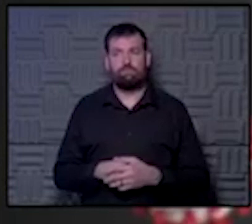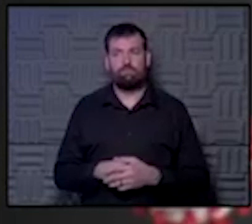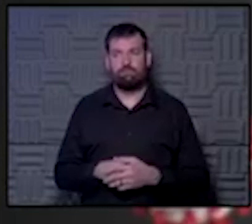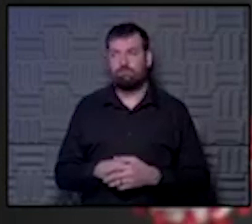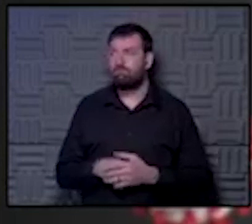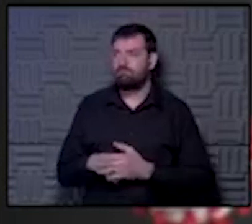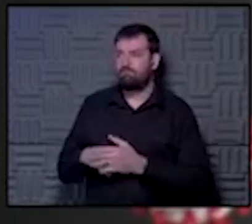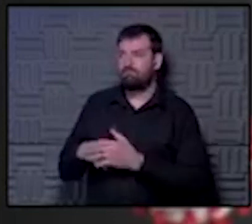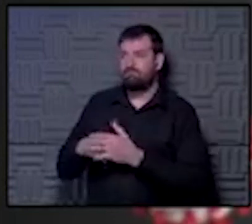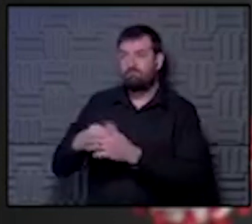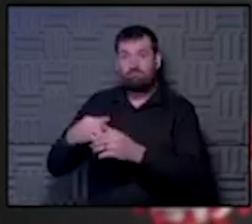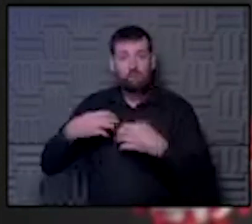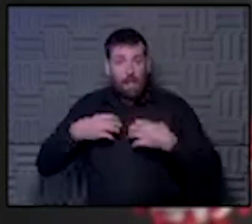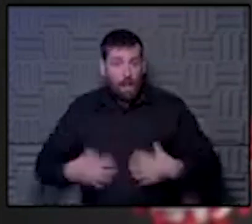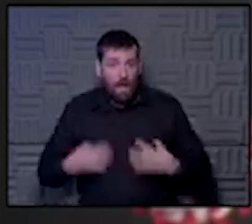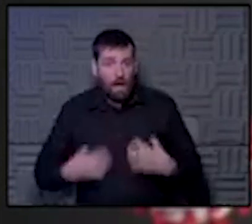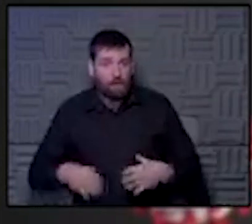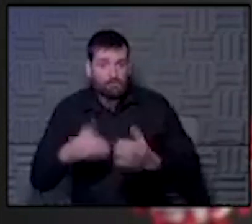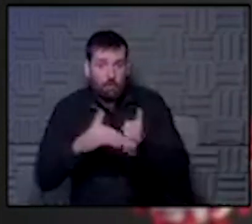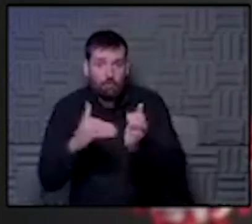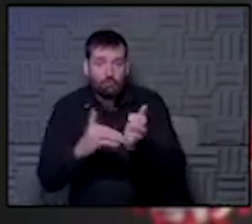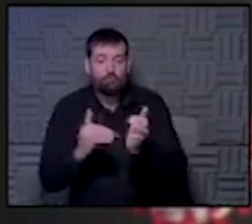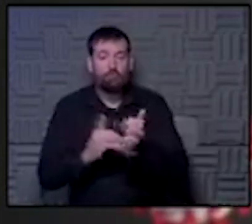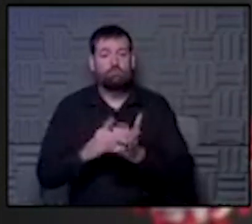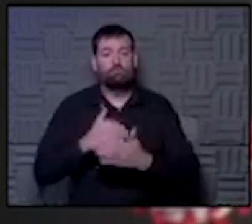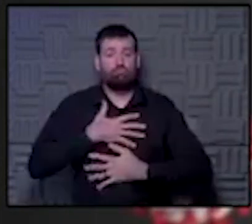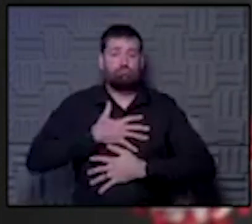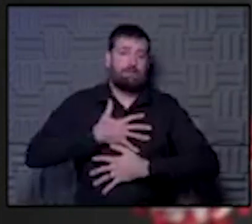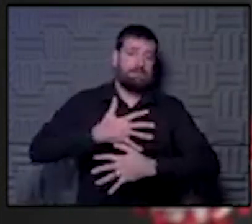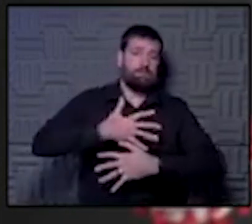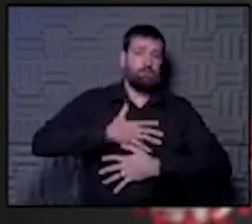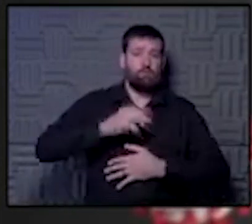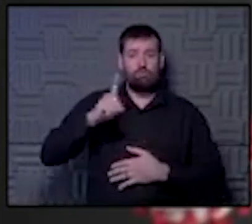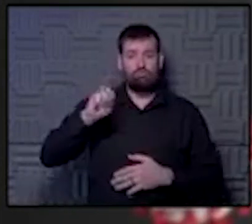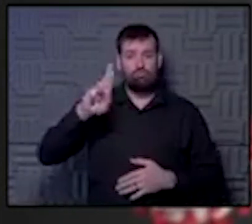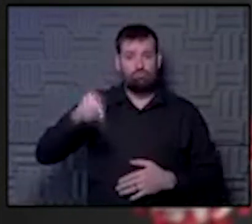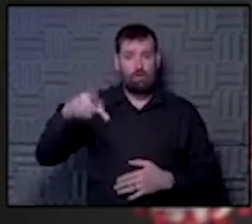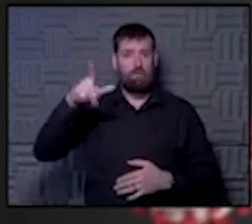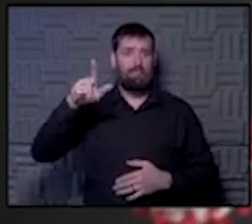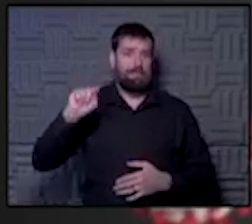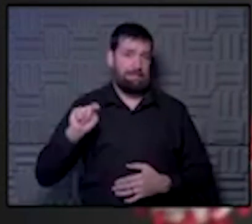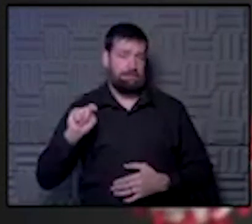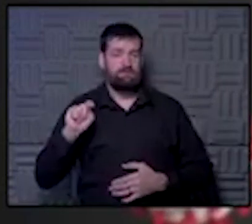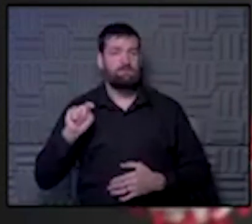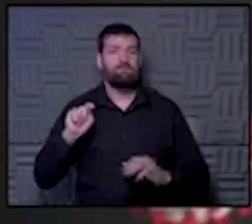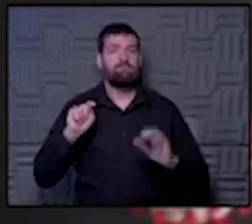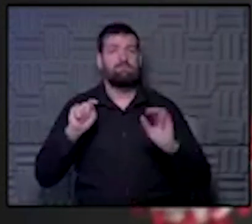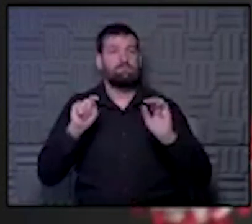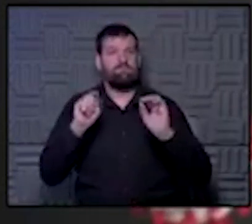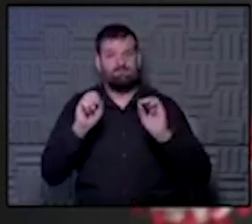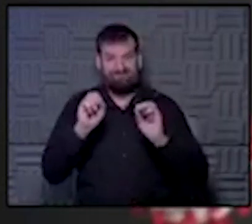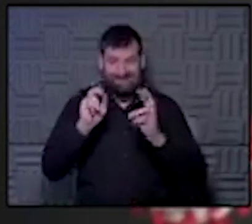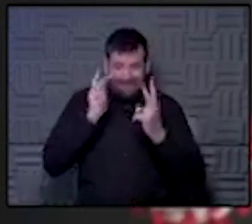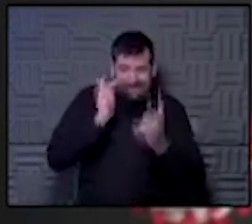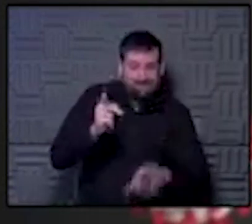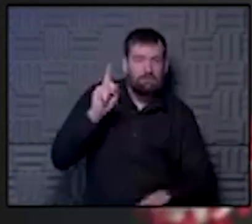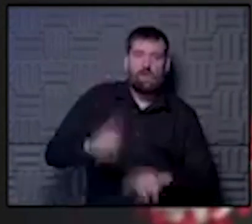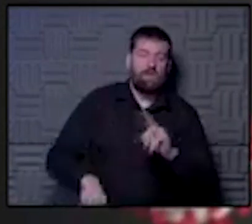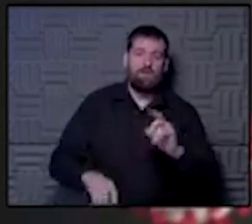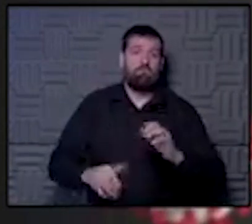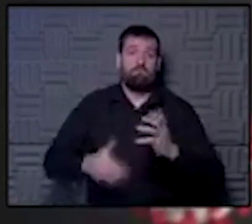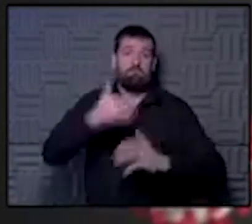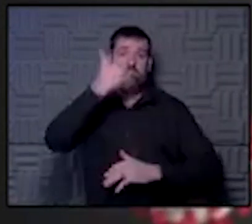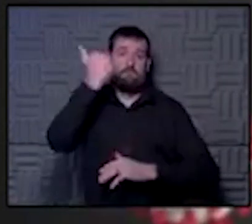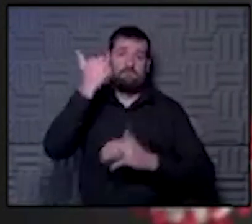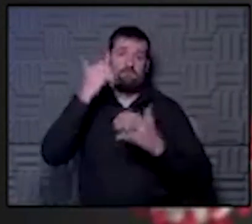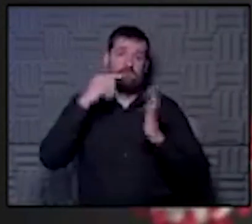the lung doctor and respiratory droplets, there are large droplets. None of these droplets we can really see. I think the best example you gave